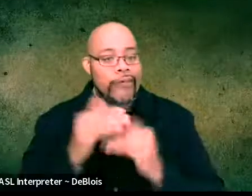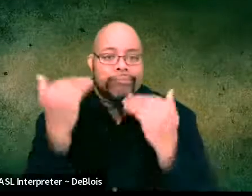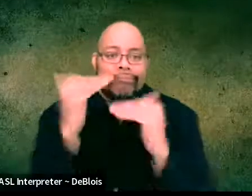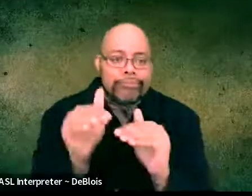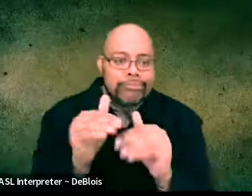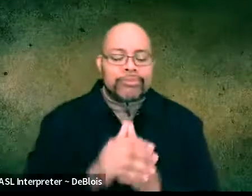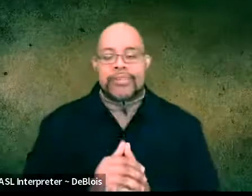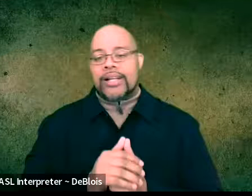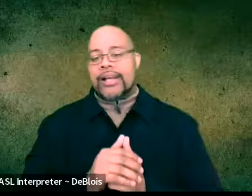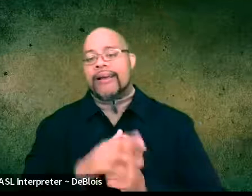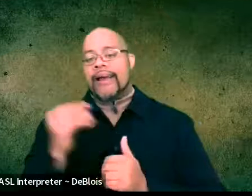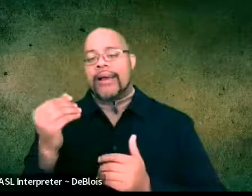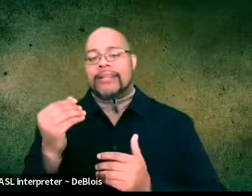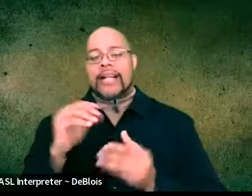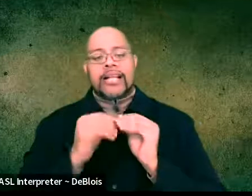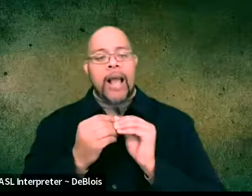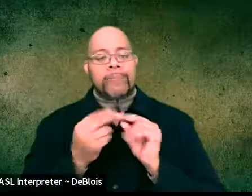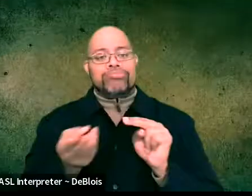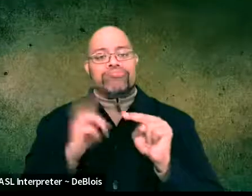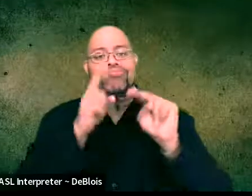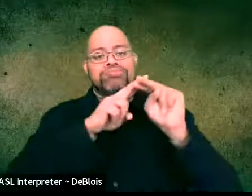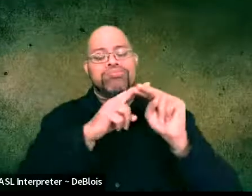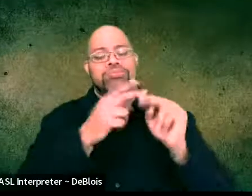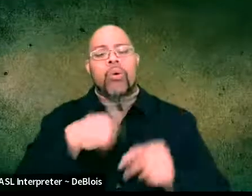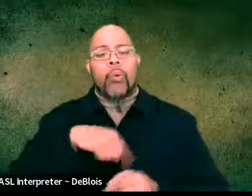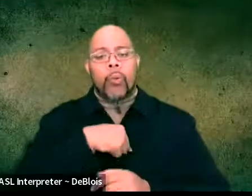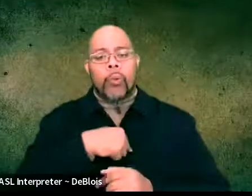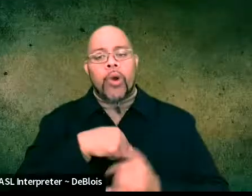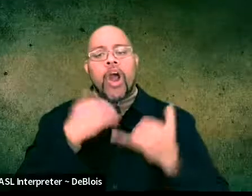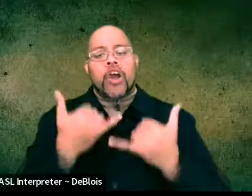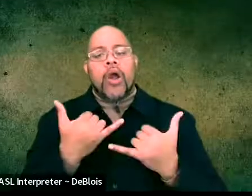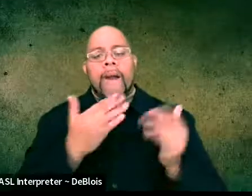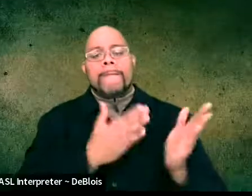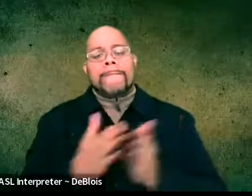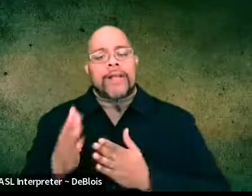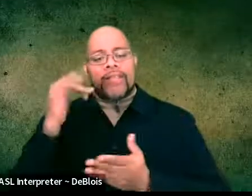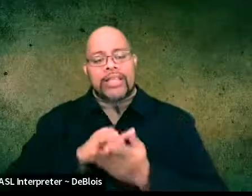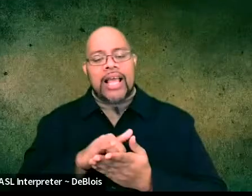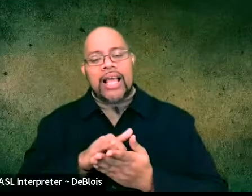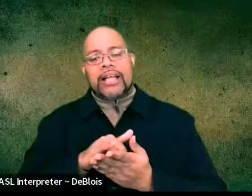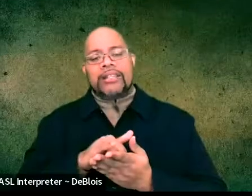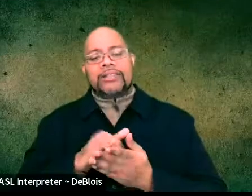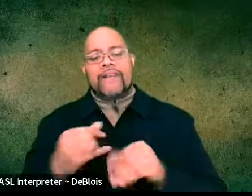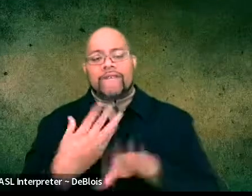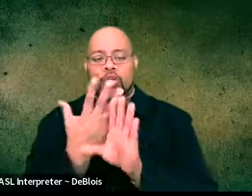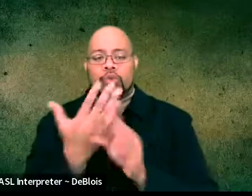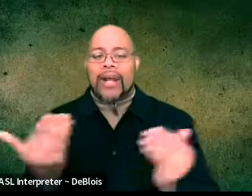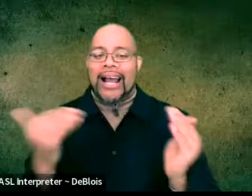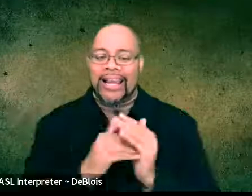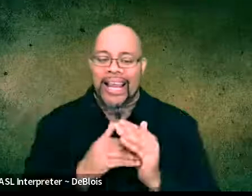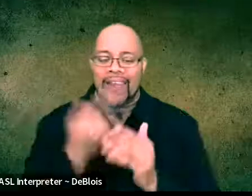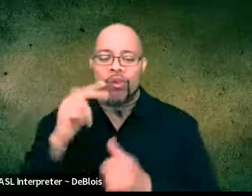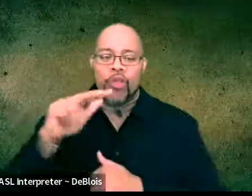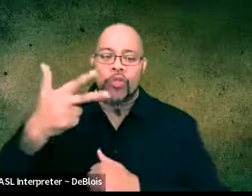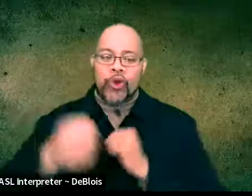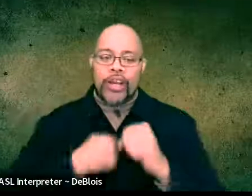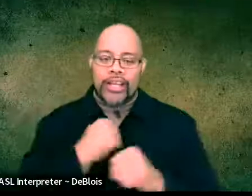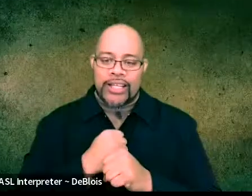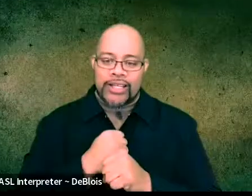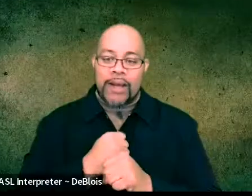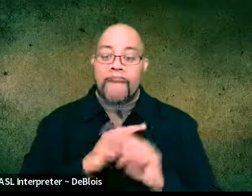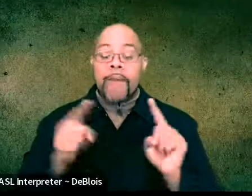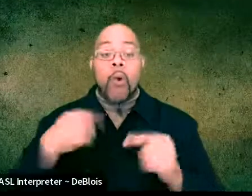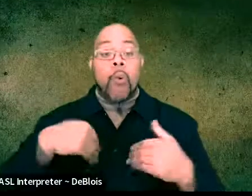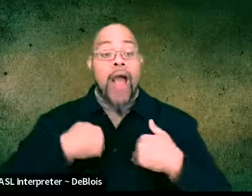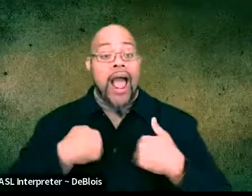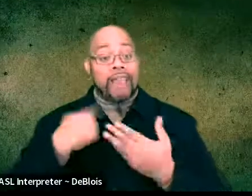restrictions and the numbers increasing, we're currently planning for it to be virtual again for the third year. What we